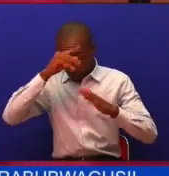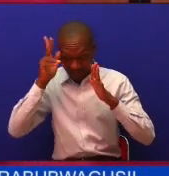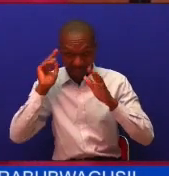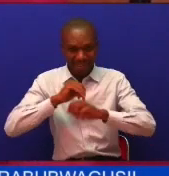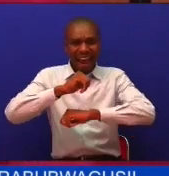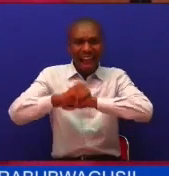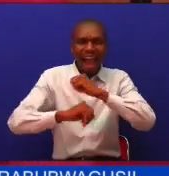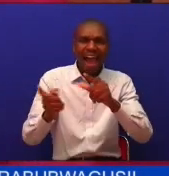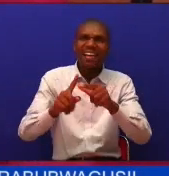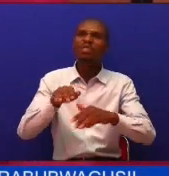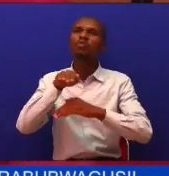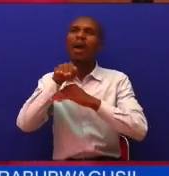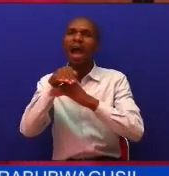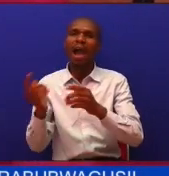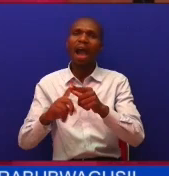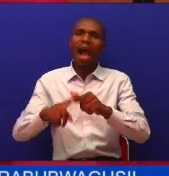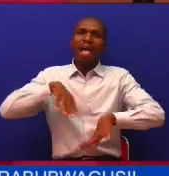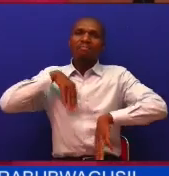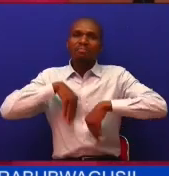of requesting for a bribe,